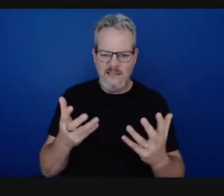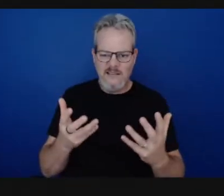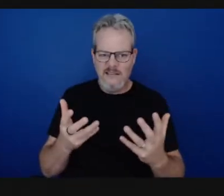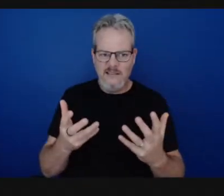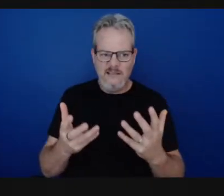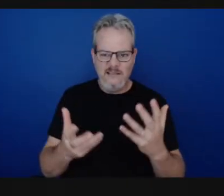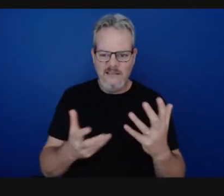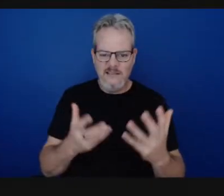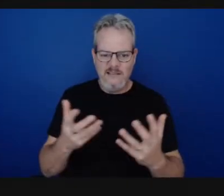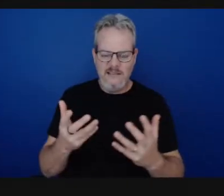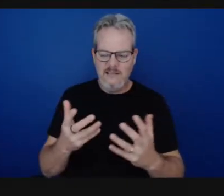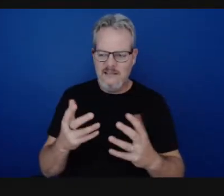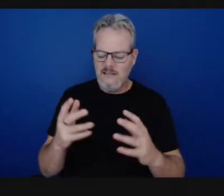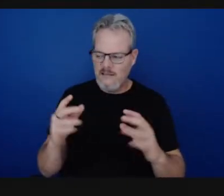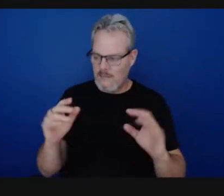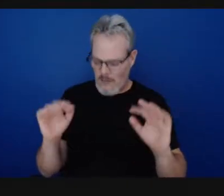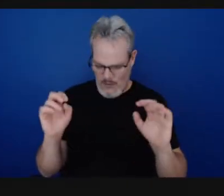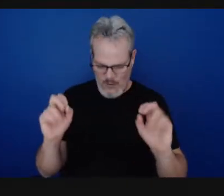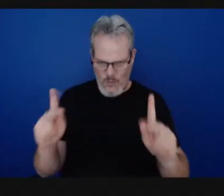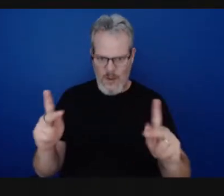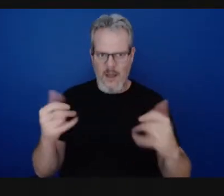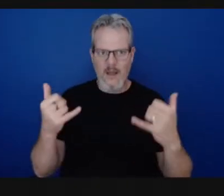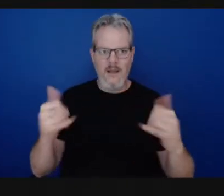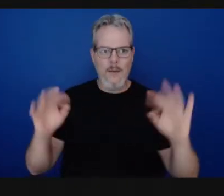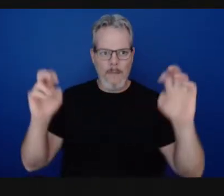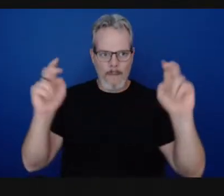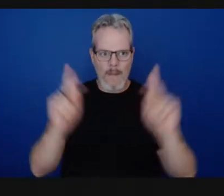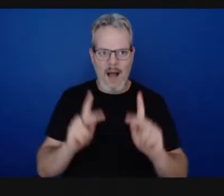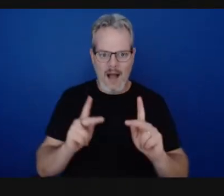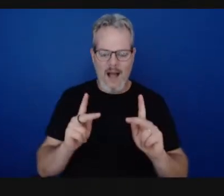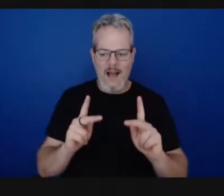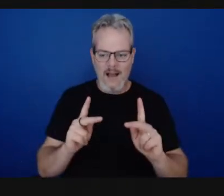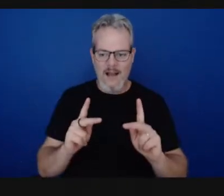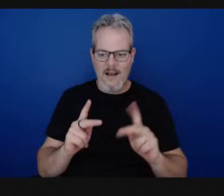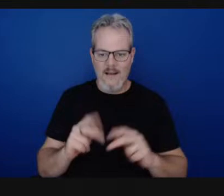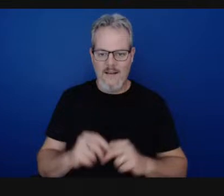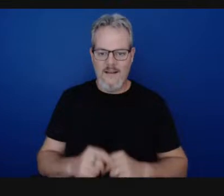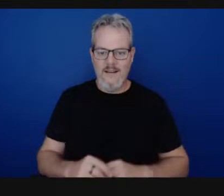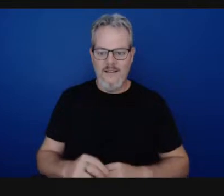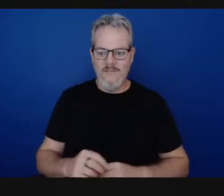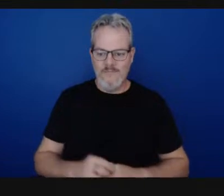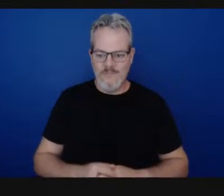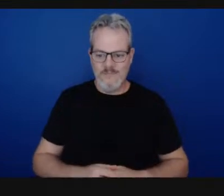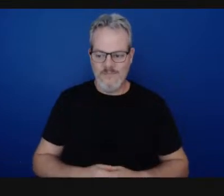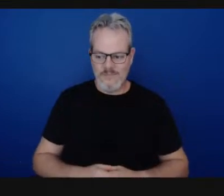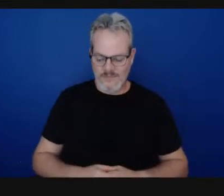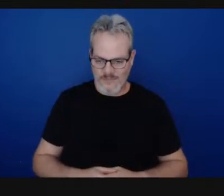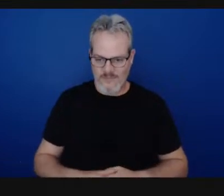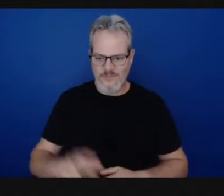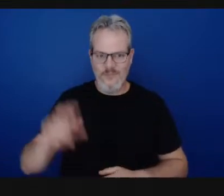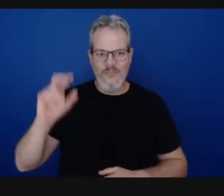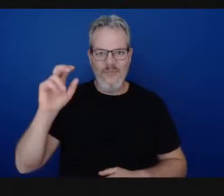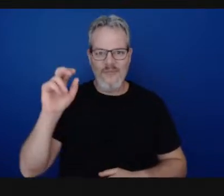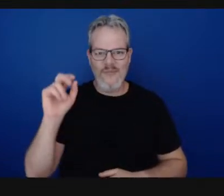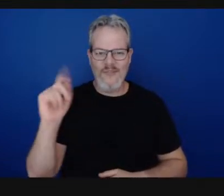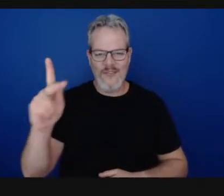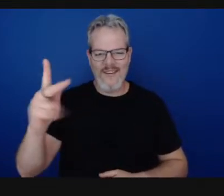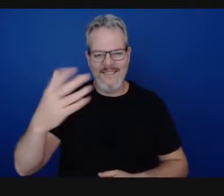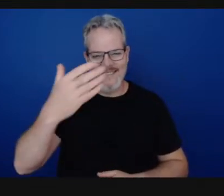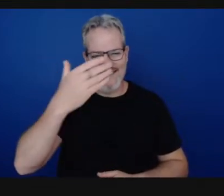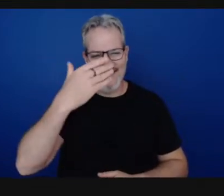there we go. Now we got it back flipped together. All right. Thanks for bearing with me, you guys.